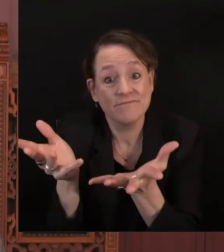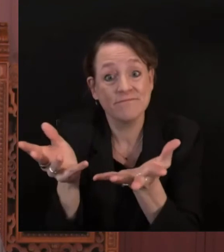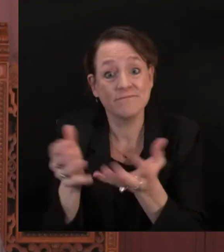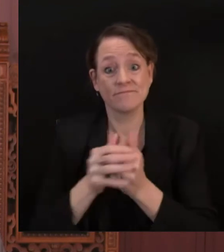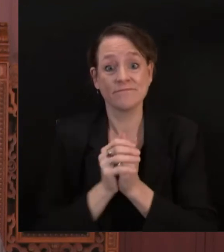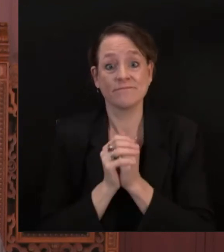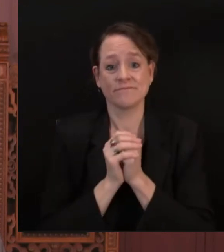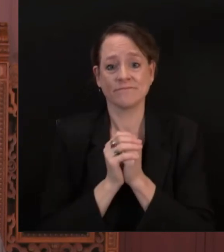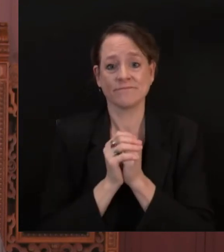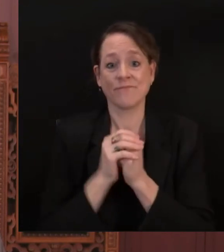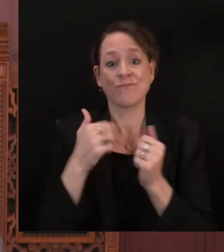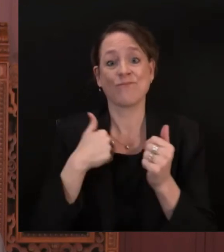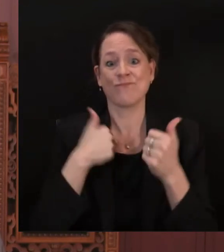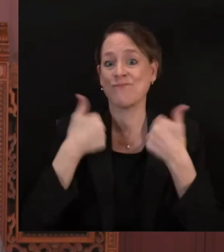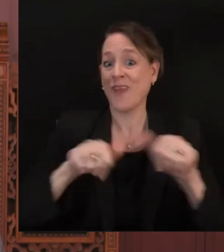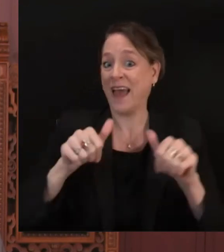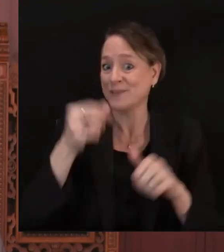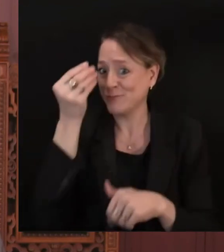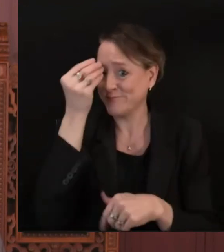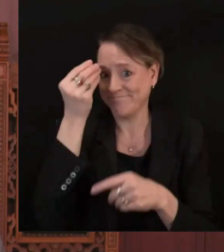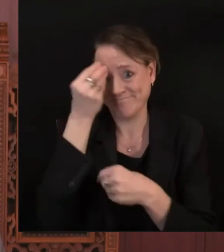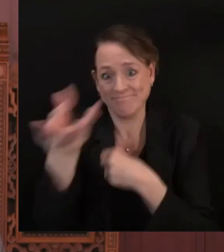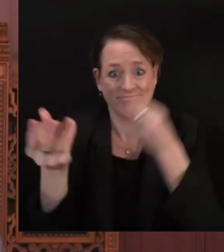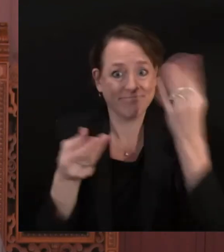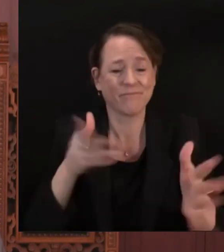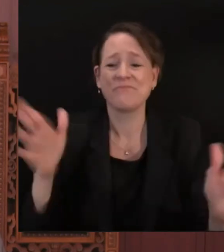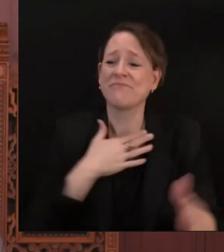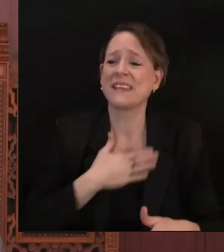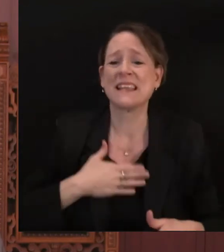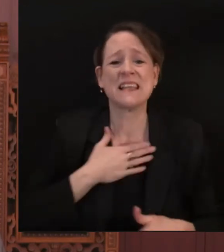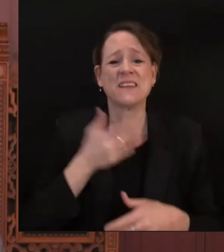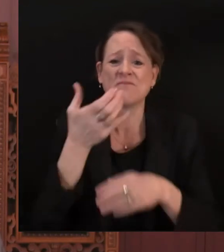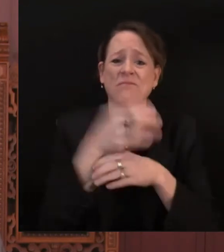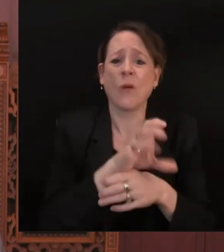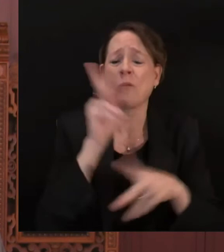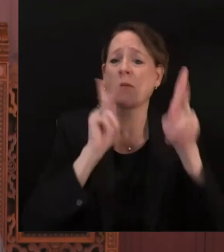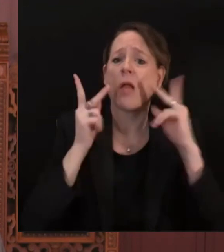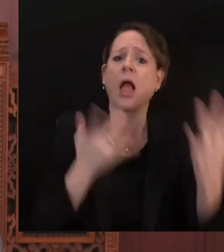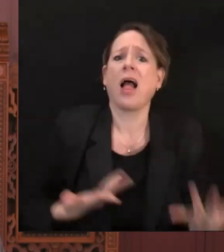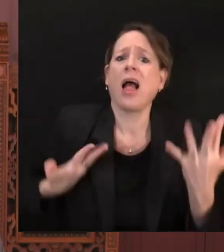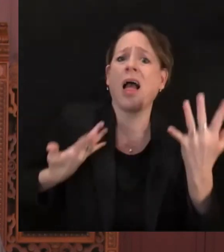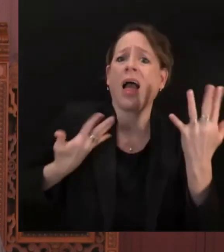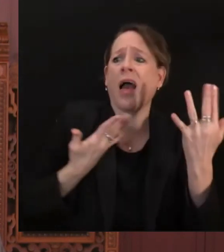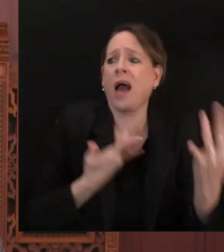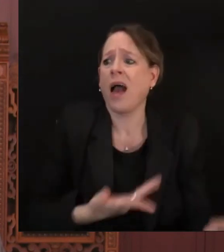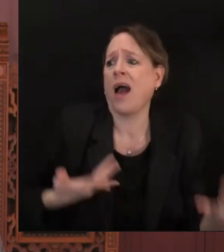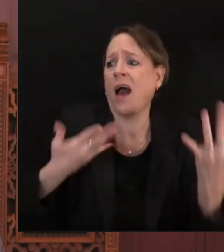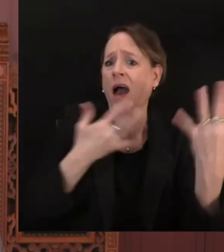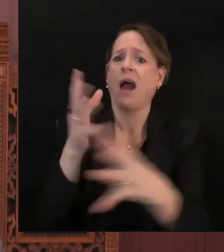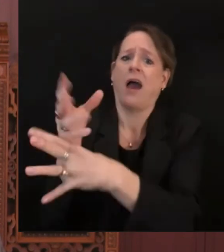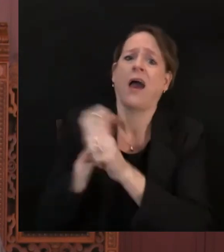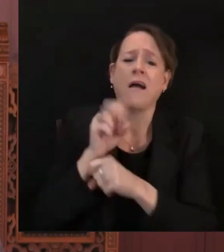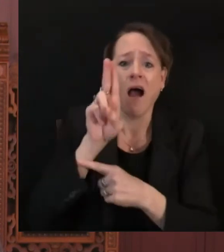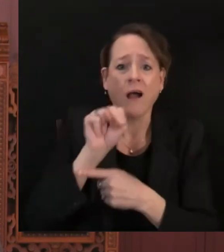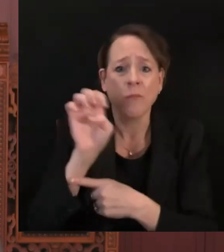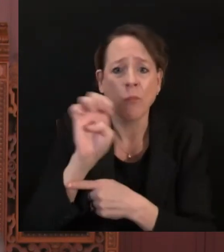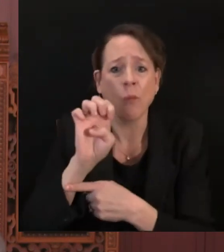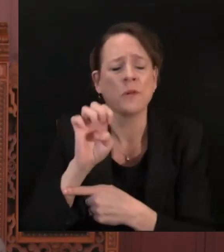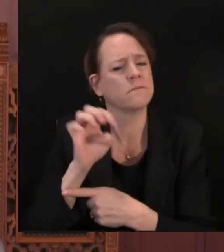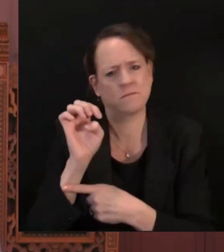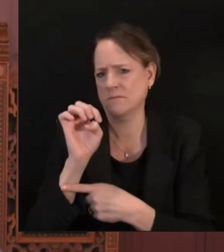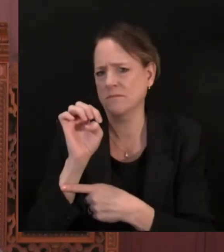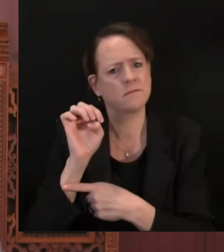People wait too long the way it is, and we believe that that waiting period should be